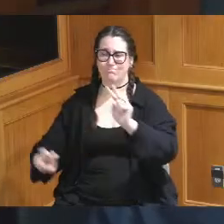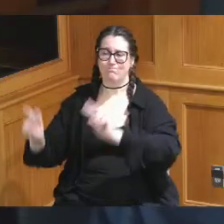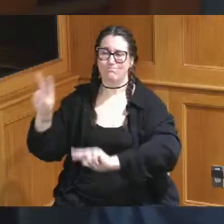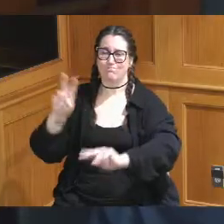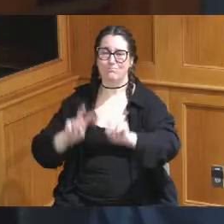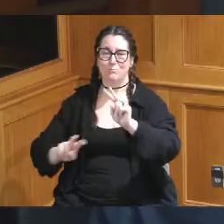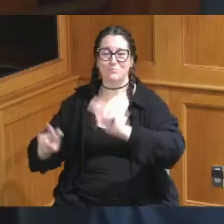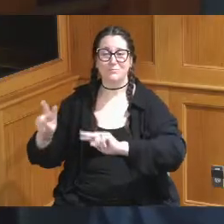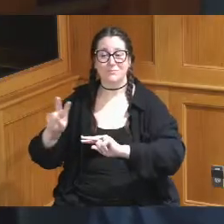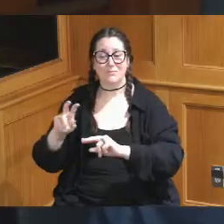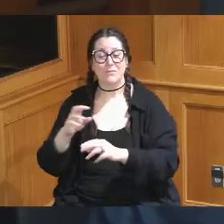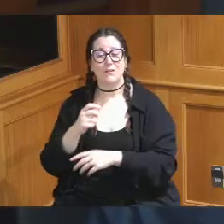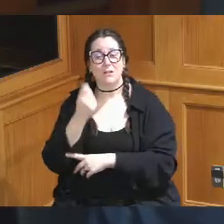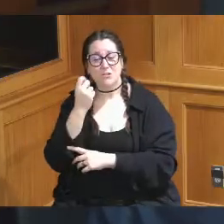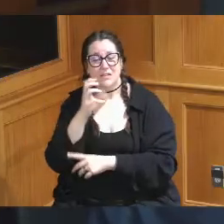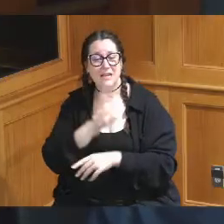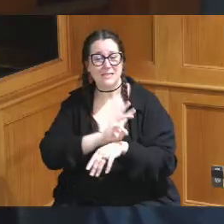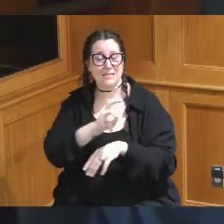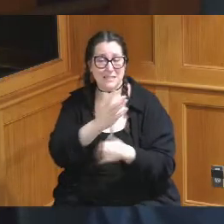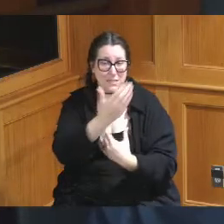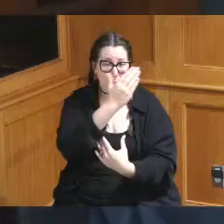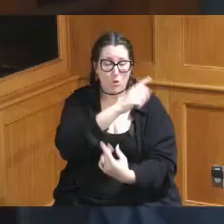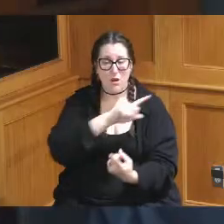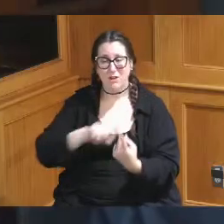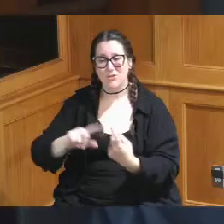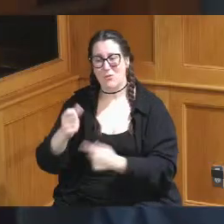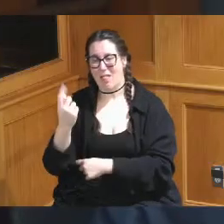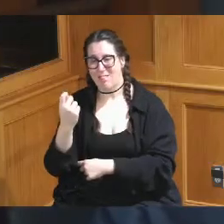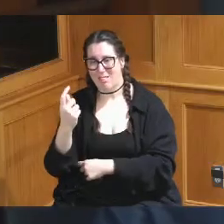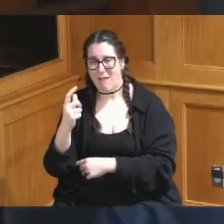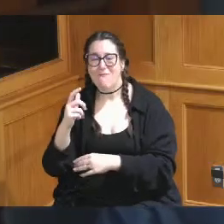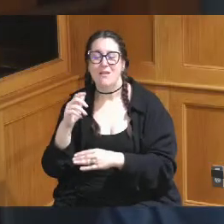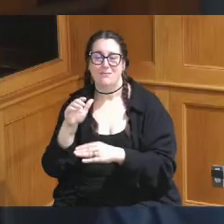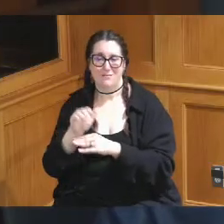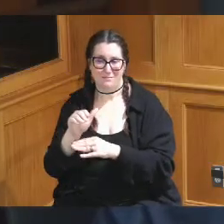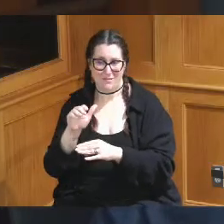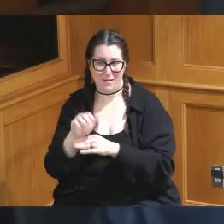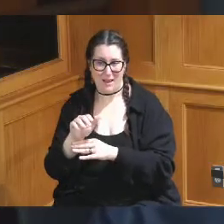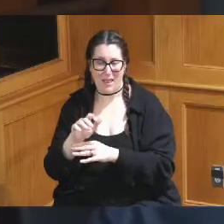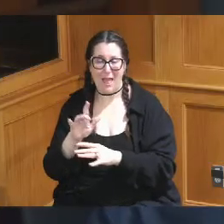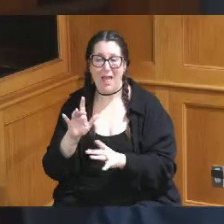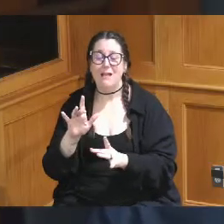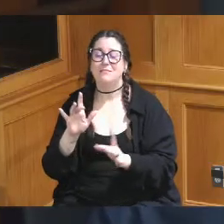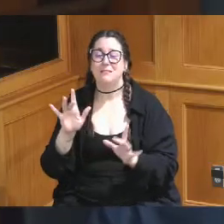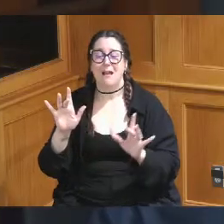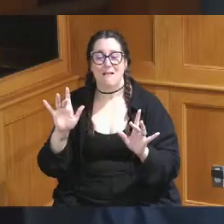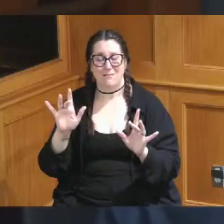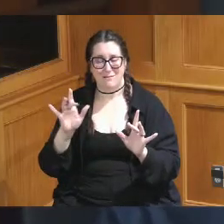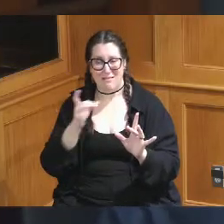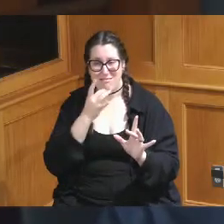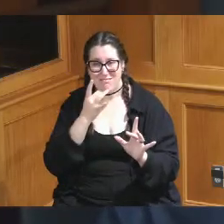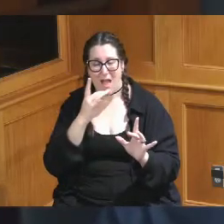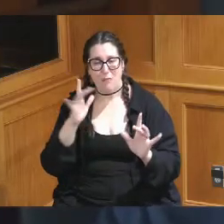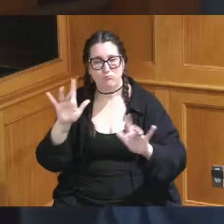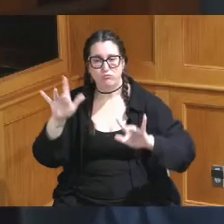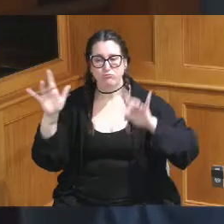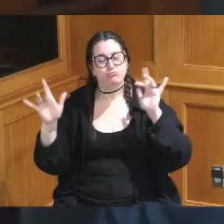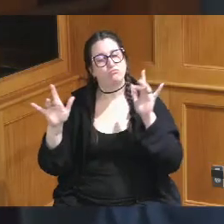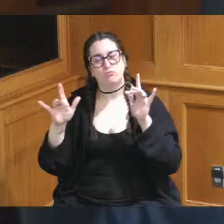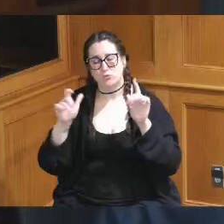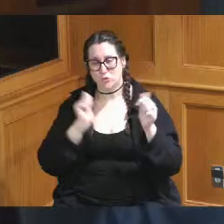It's free, 6 a.m. to 11 p.m. with light shows at 9 p.m. and 10